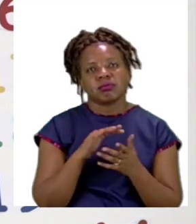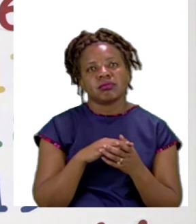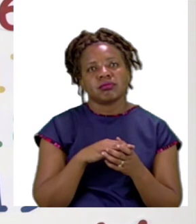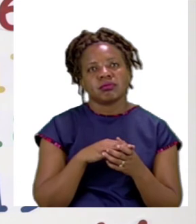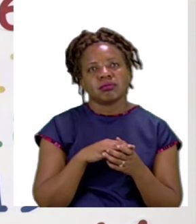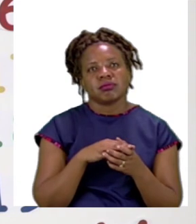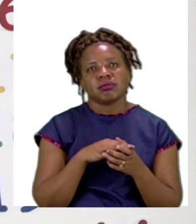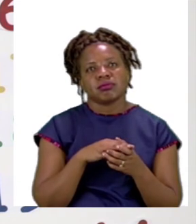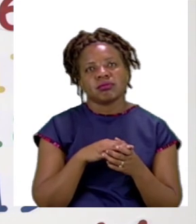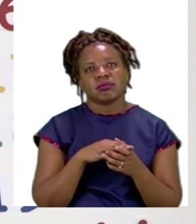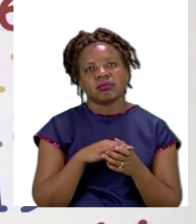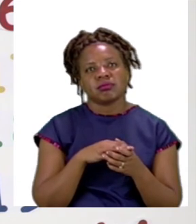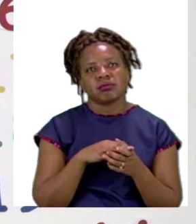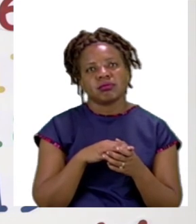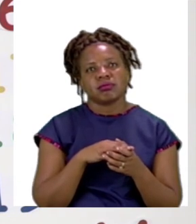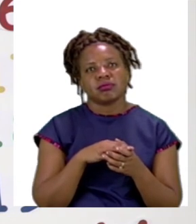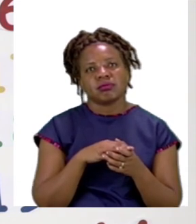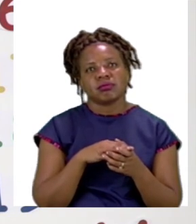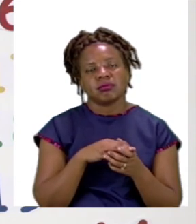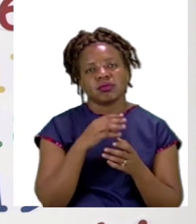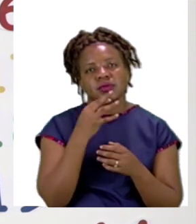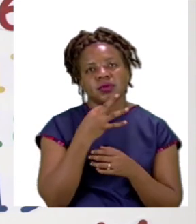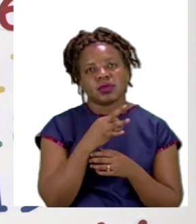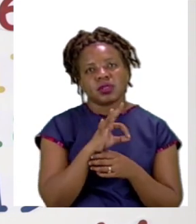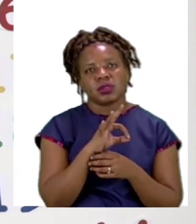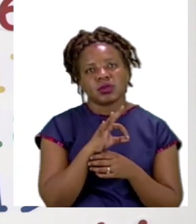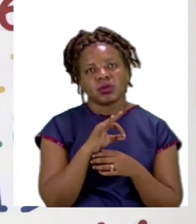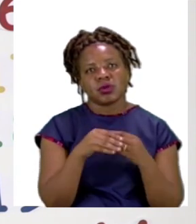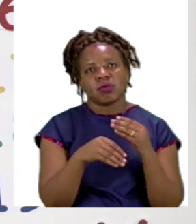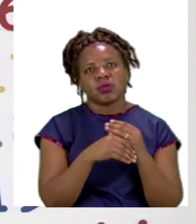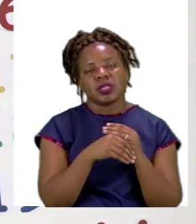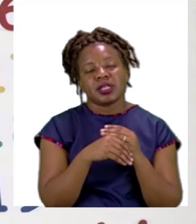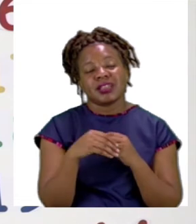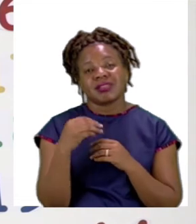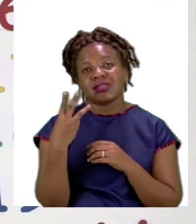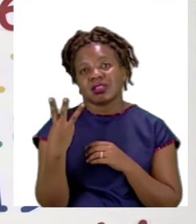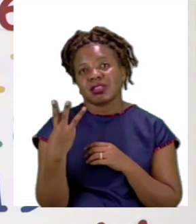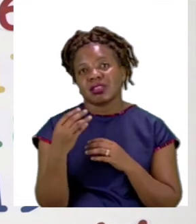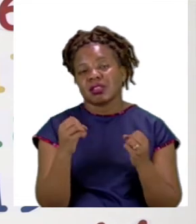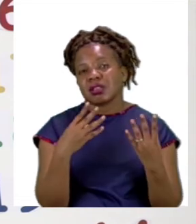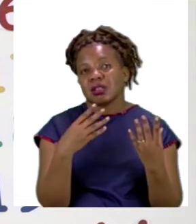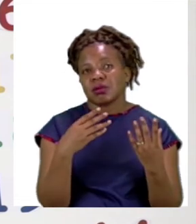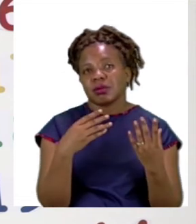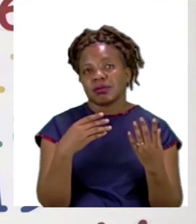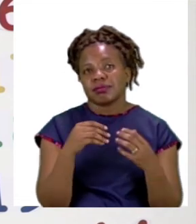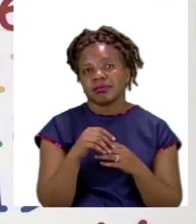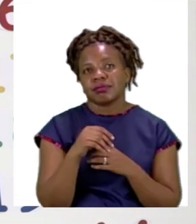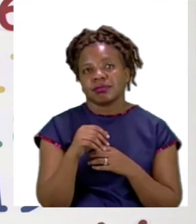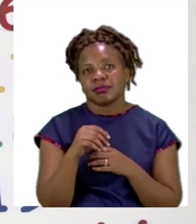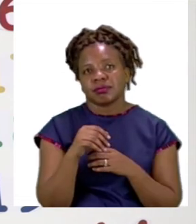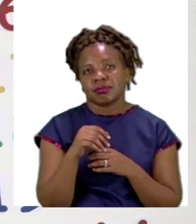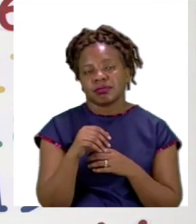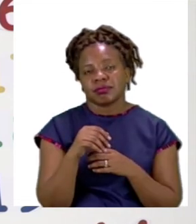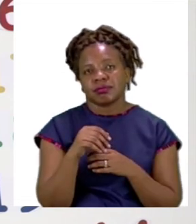us continue with our sum. It now says 9 plus 3. So we have 9 and then we